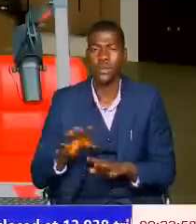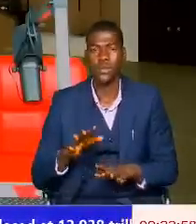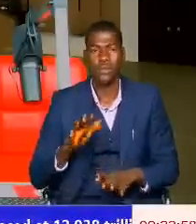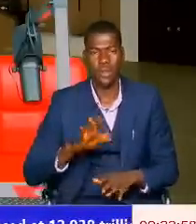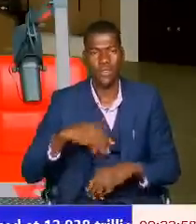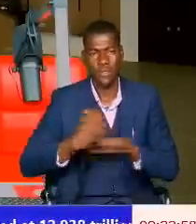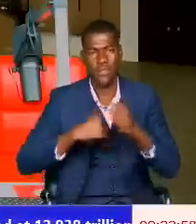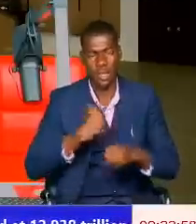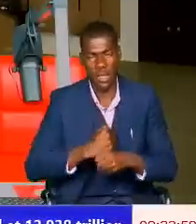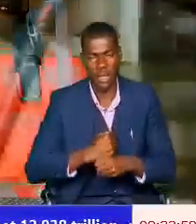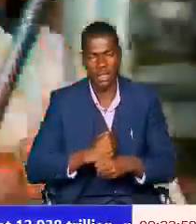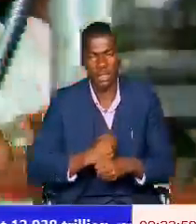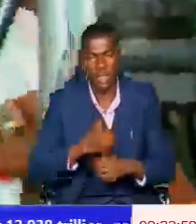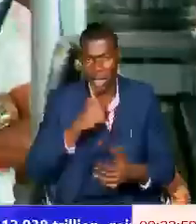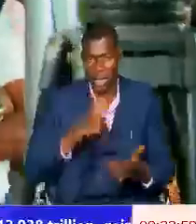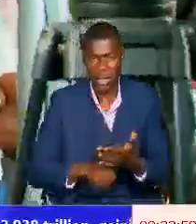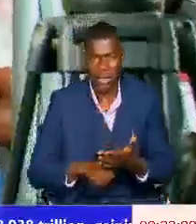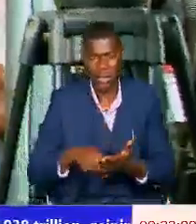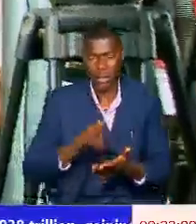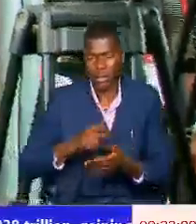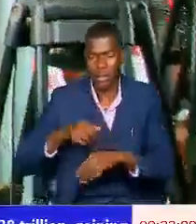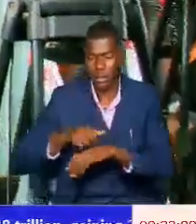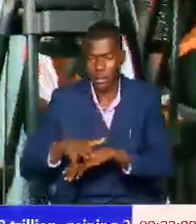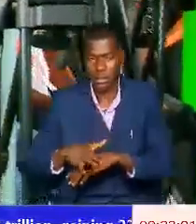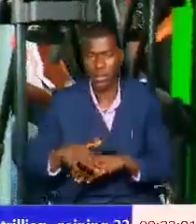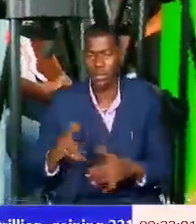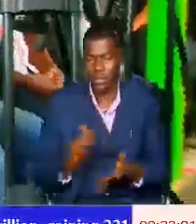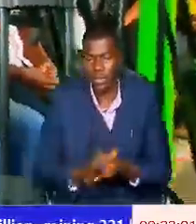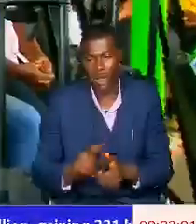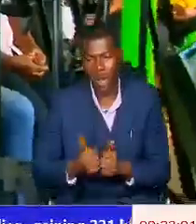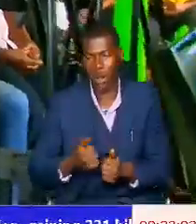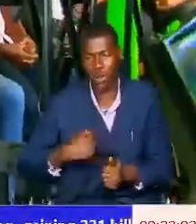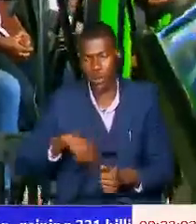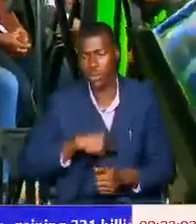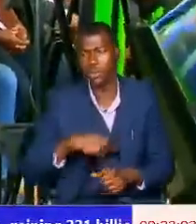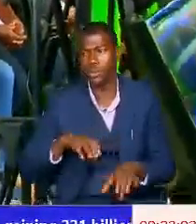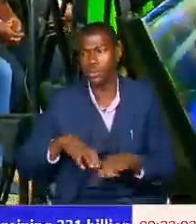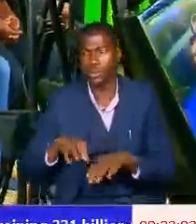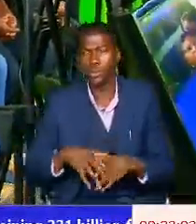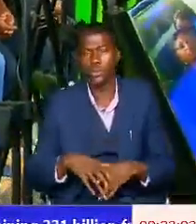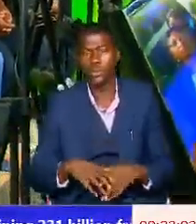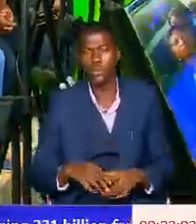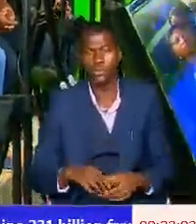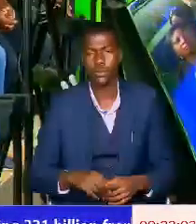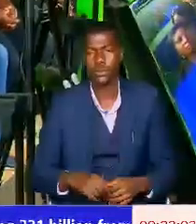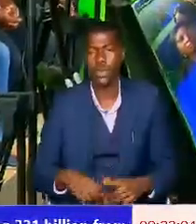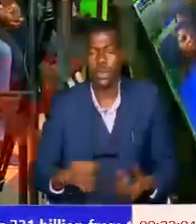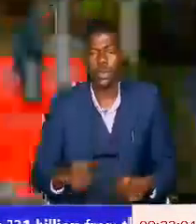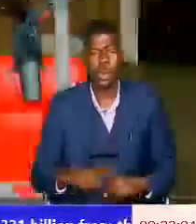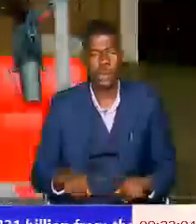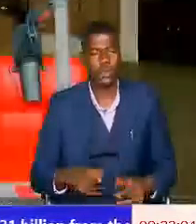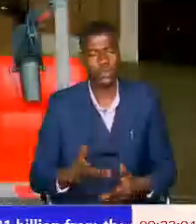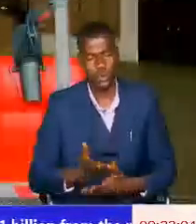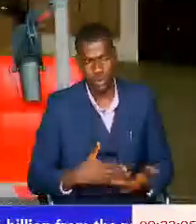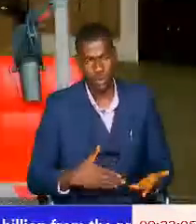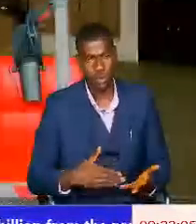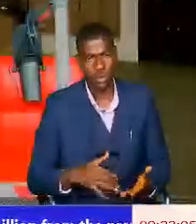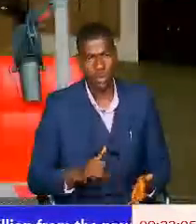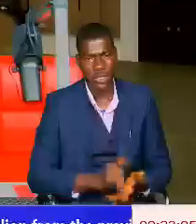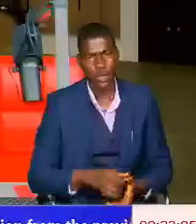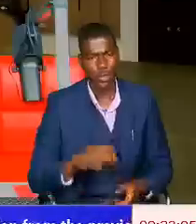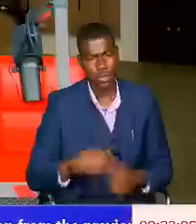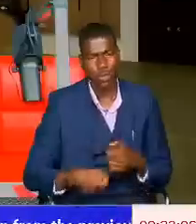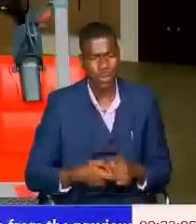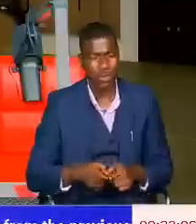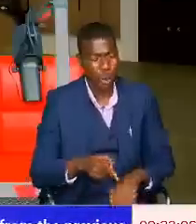You understand what I'm saying, sir? Now so will they do. So I'm very sorry. But for some of una way una case been done take